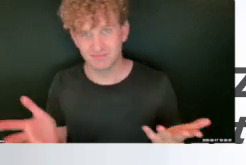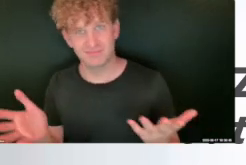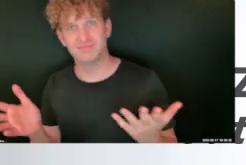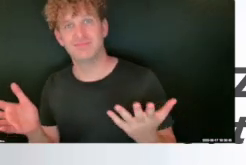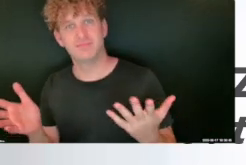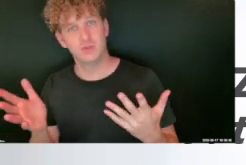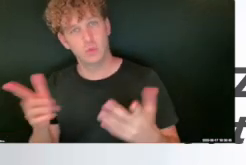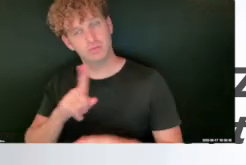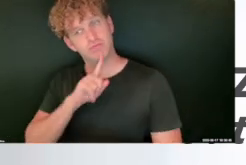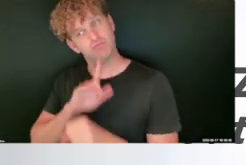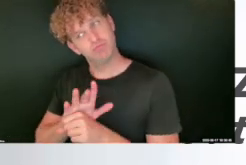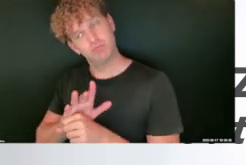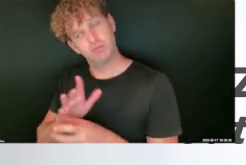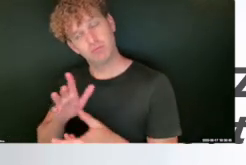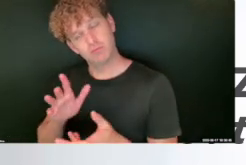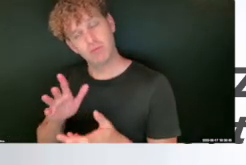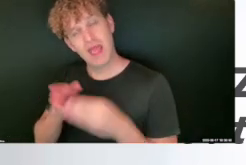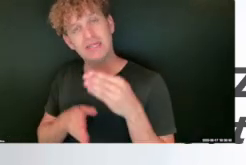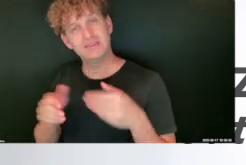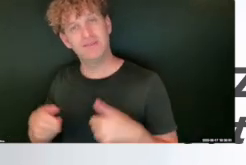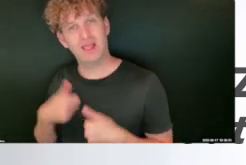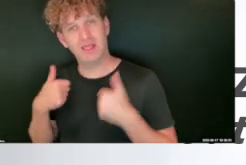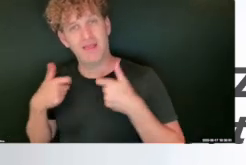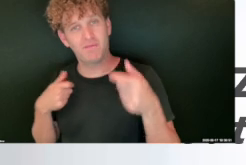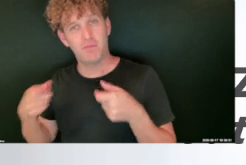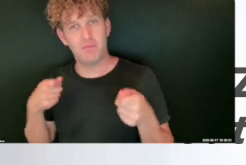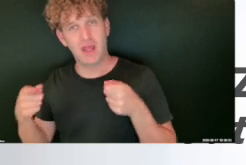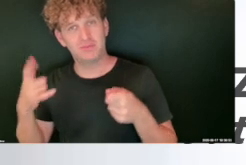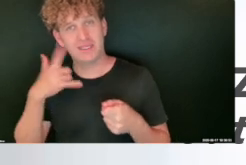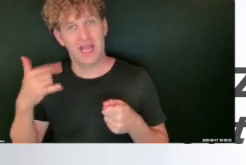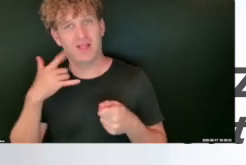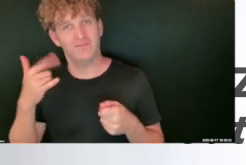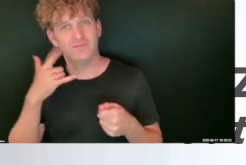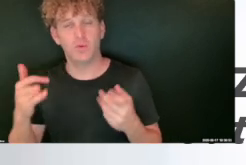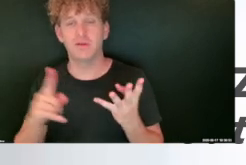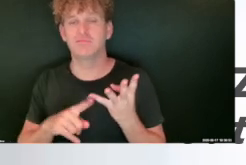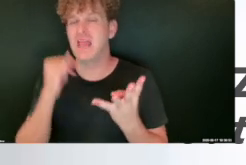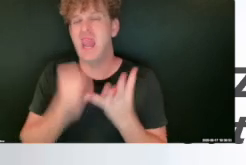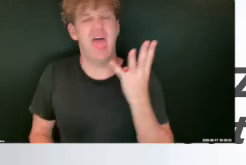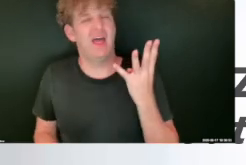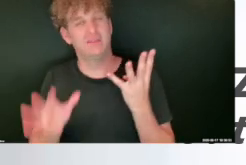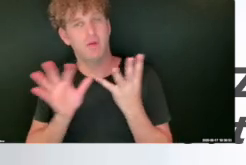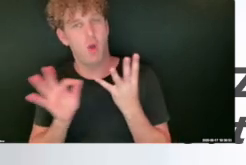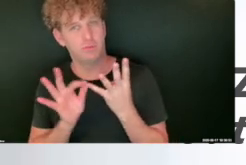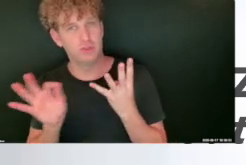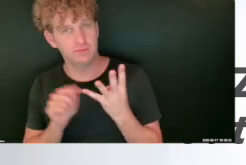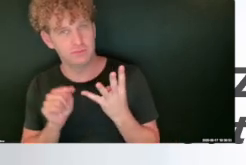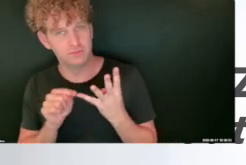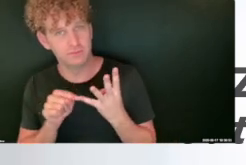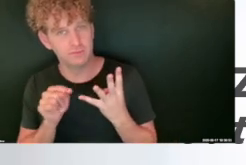end-of-life program, even though it may not align perfectly within the goals of maximizing